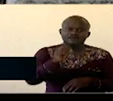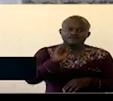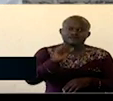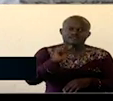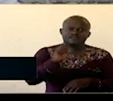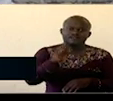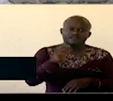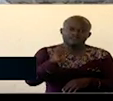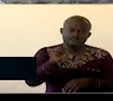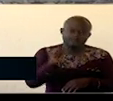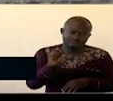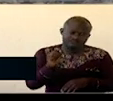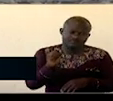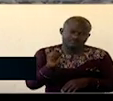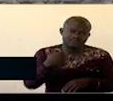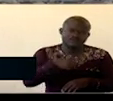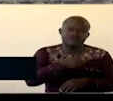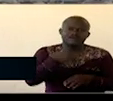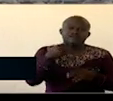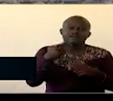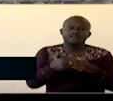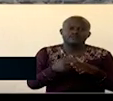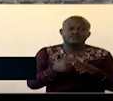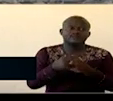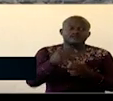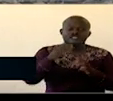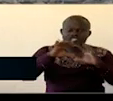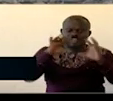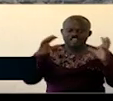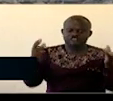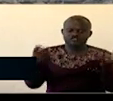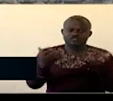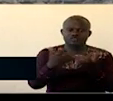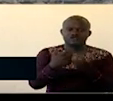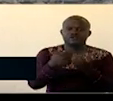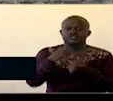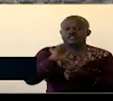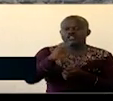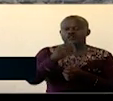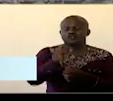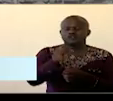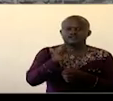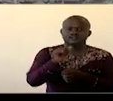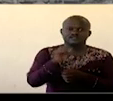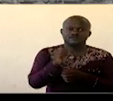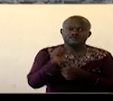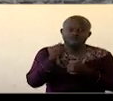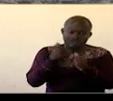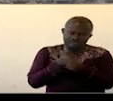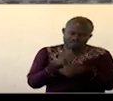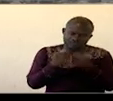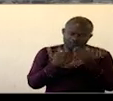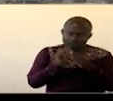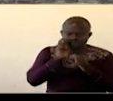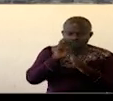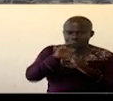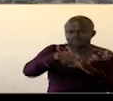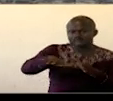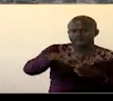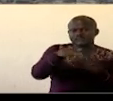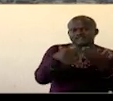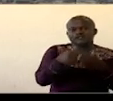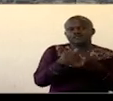We have what we call terrestrial ecosystem, whereby organisms are found on land. We